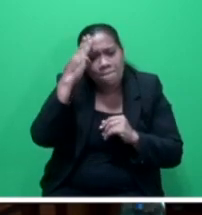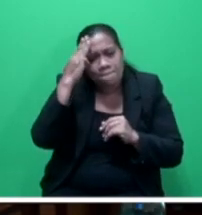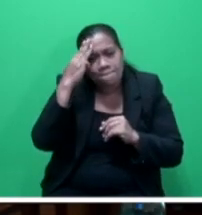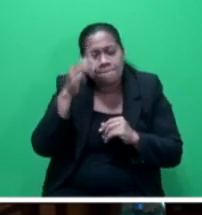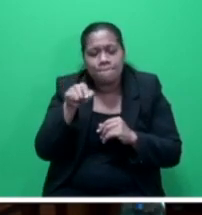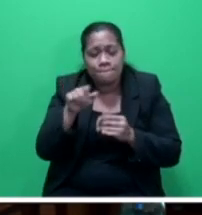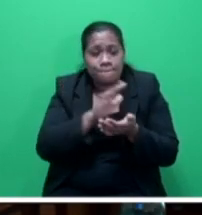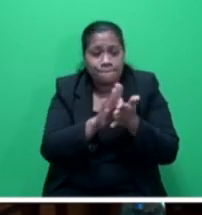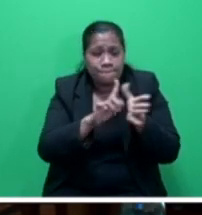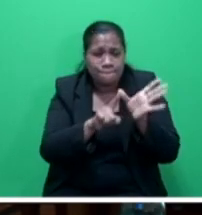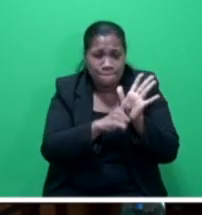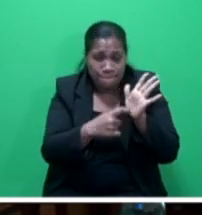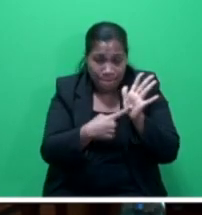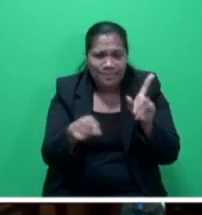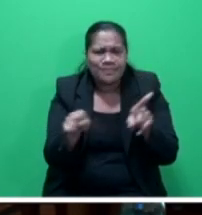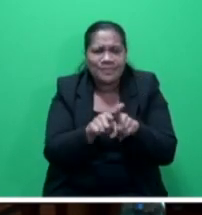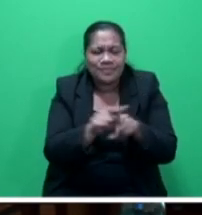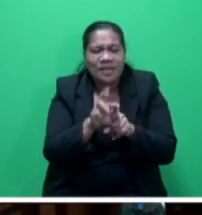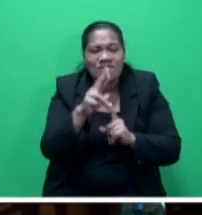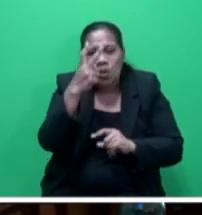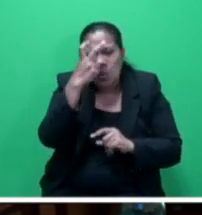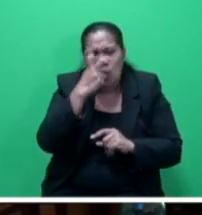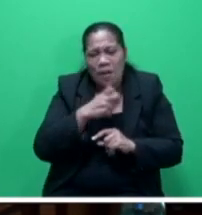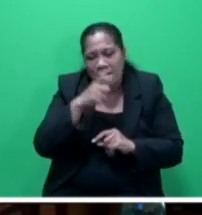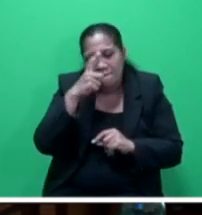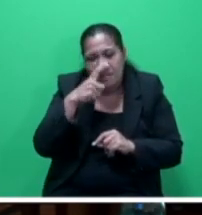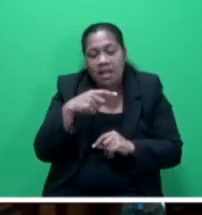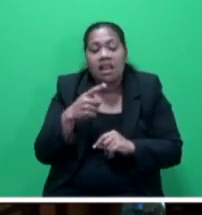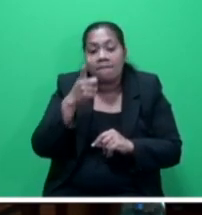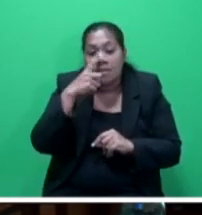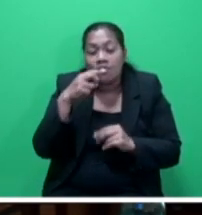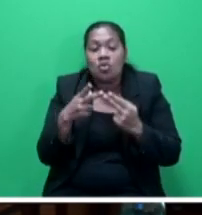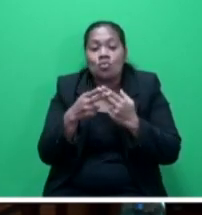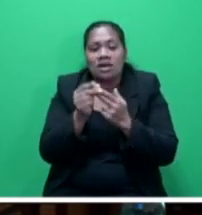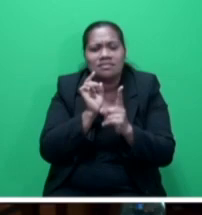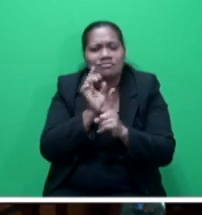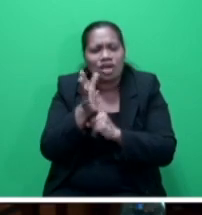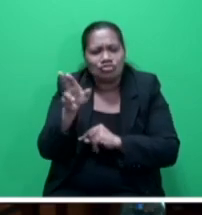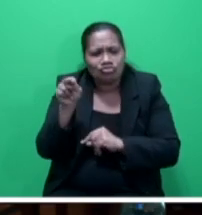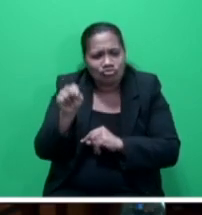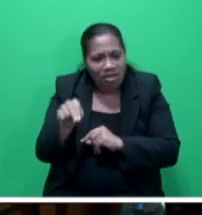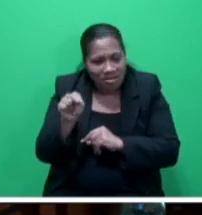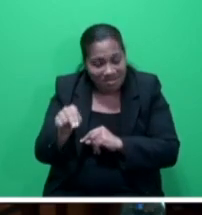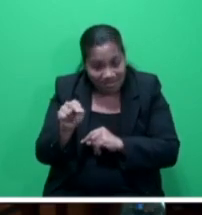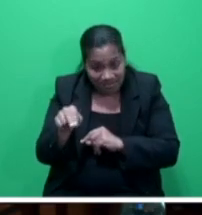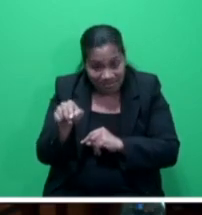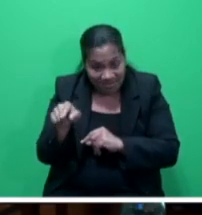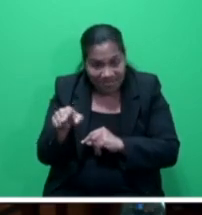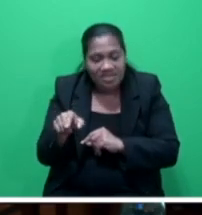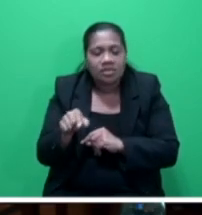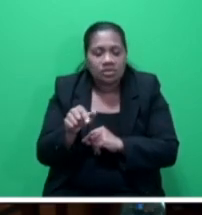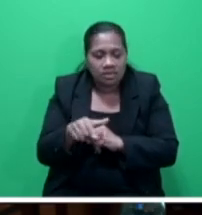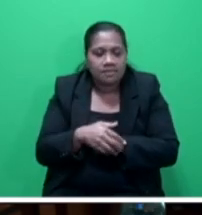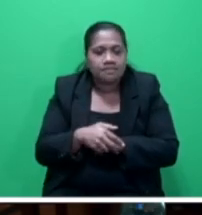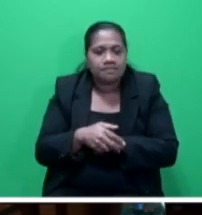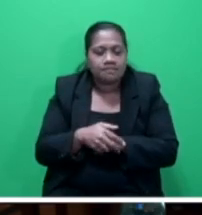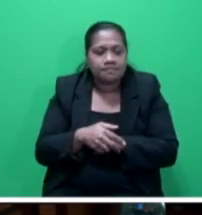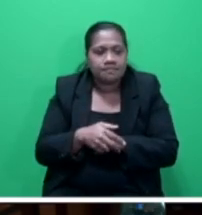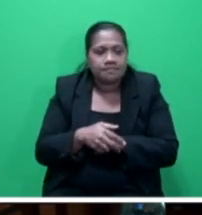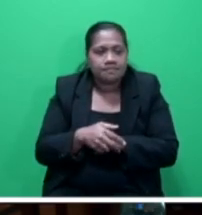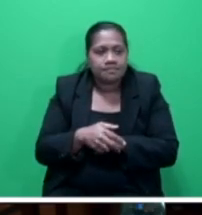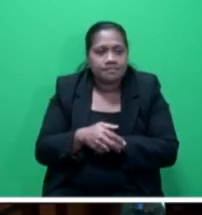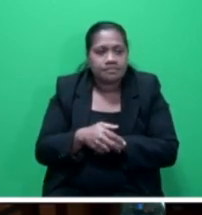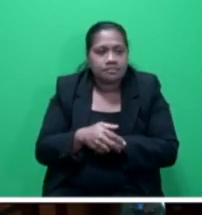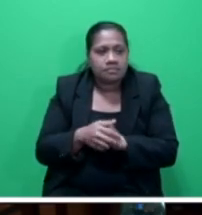to elderly people and people with special needs. In fact, they're running nursing home at